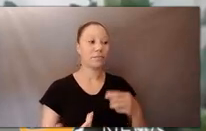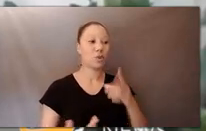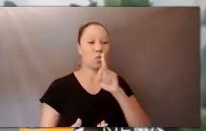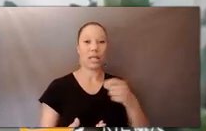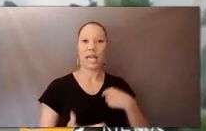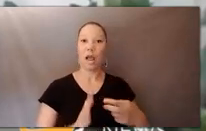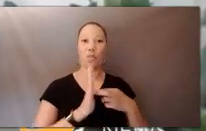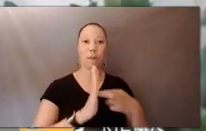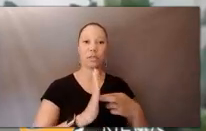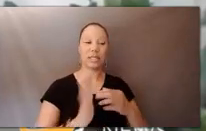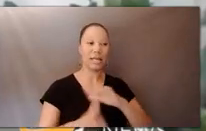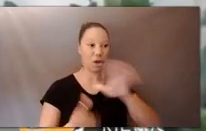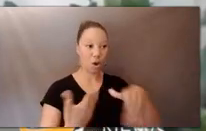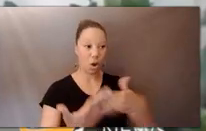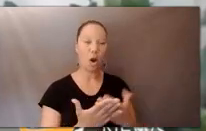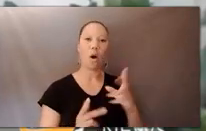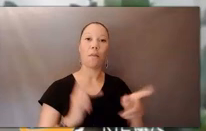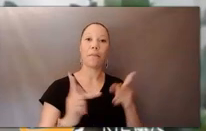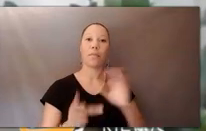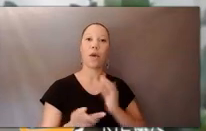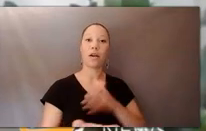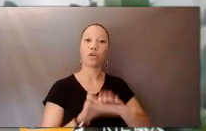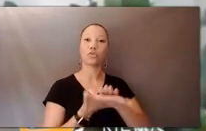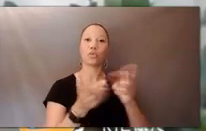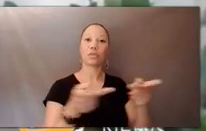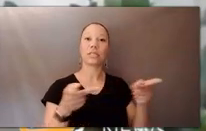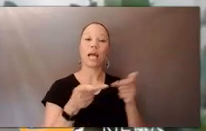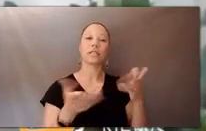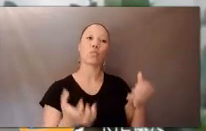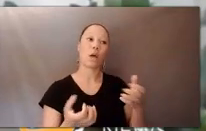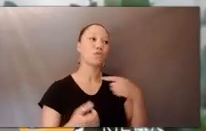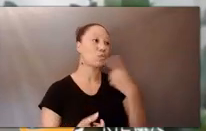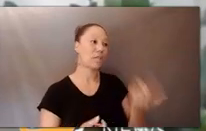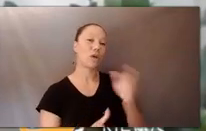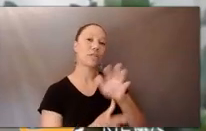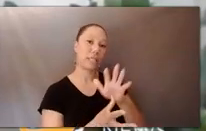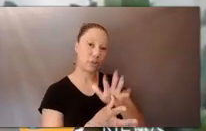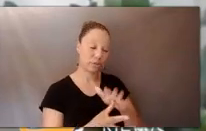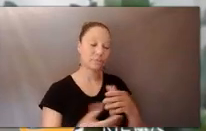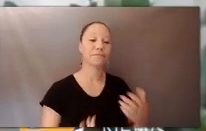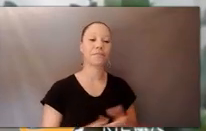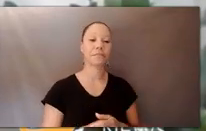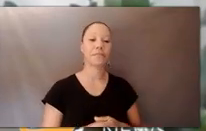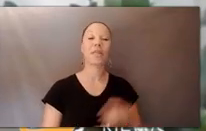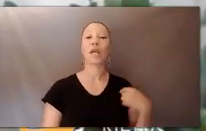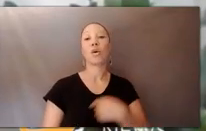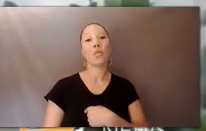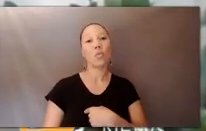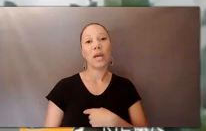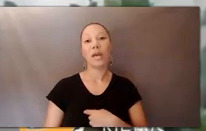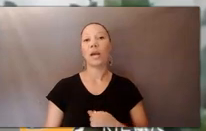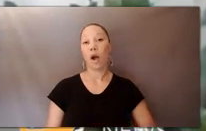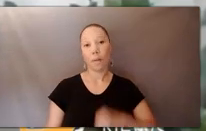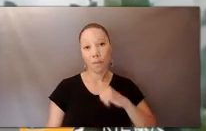all people at sites when I'd like to say to their seniors right now. But what I'd like to say to them is that we're immensely proud of